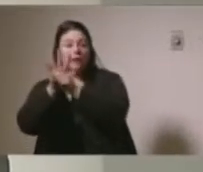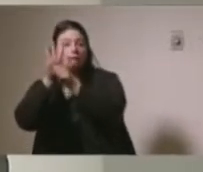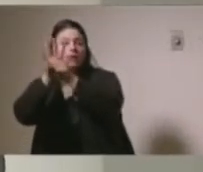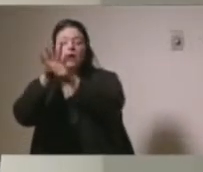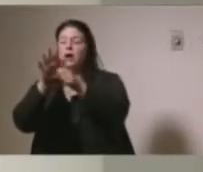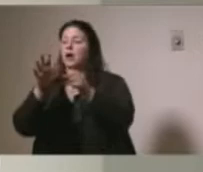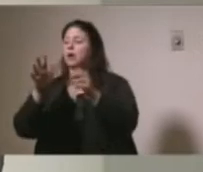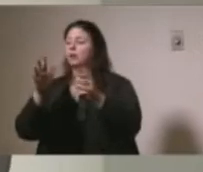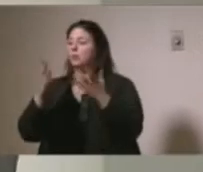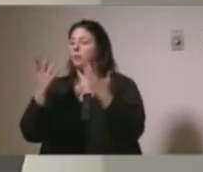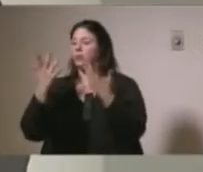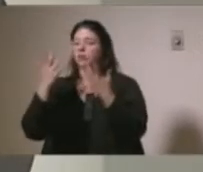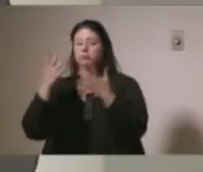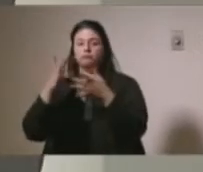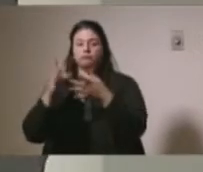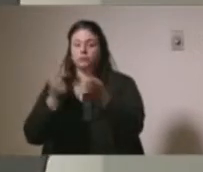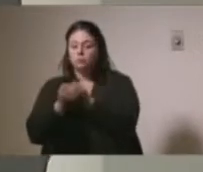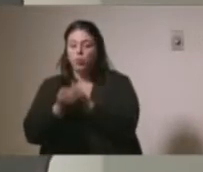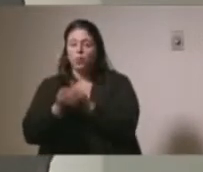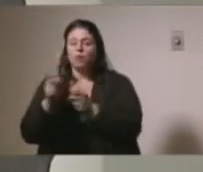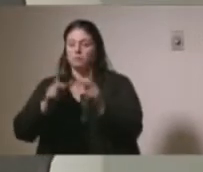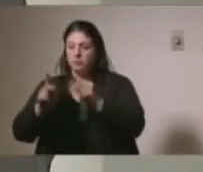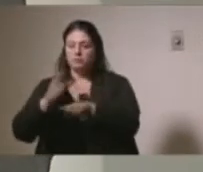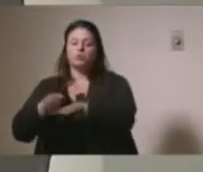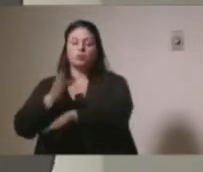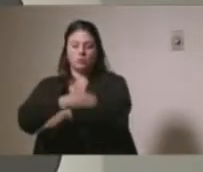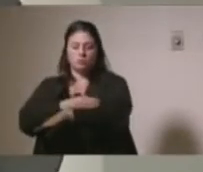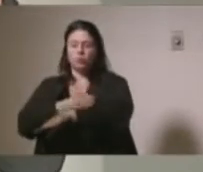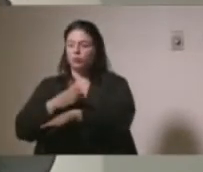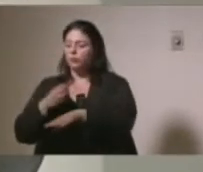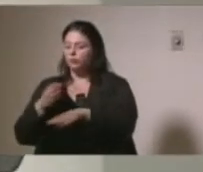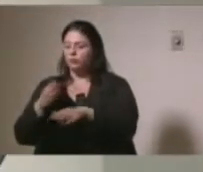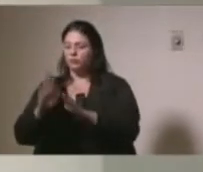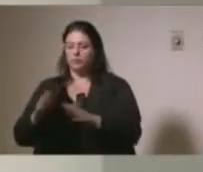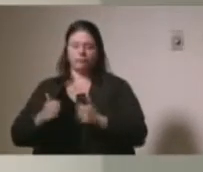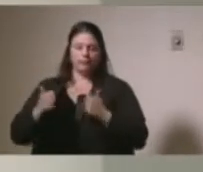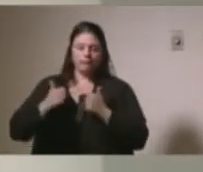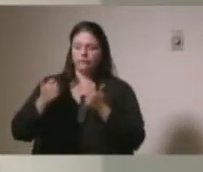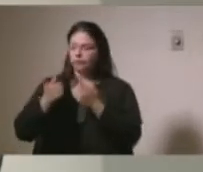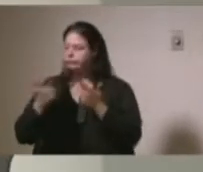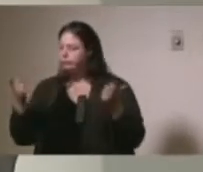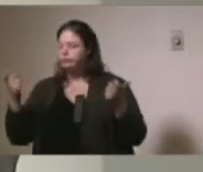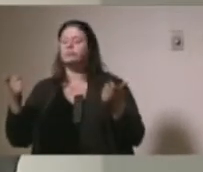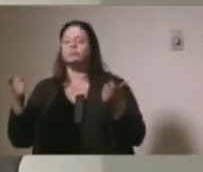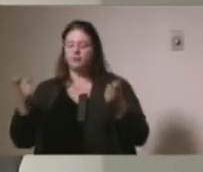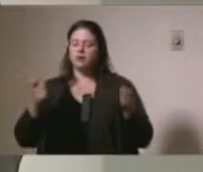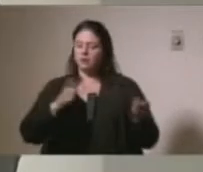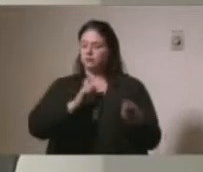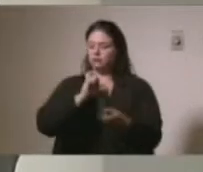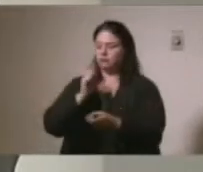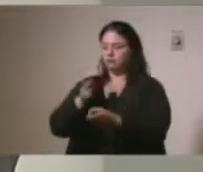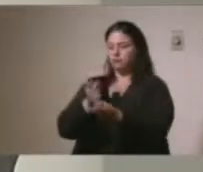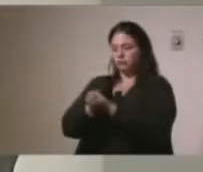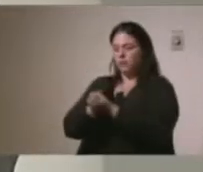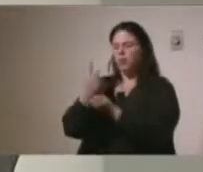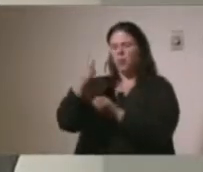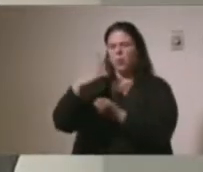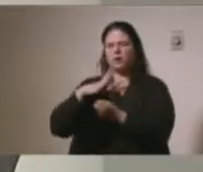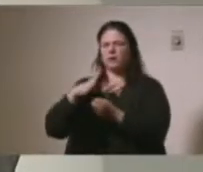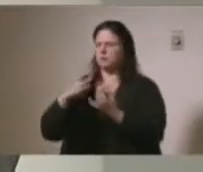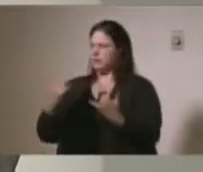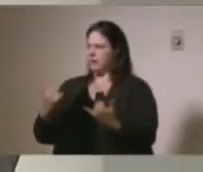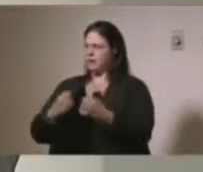betterment. Now, this is really important. Sorry I don't have a slide of this, but this year it was a guy called